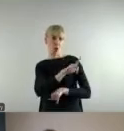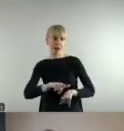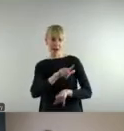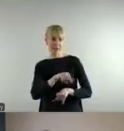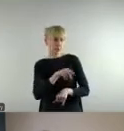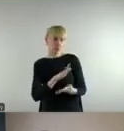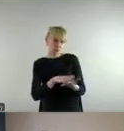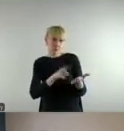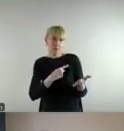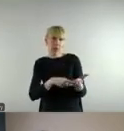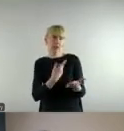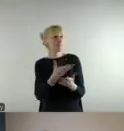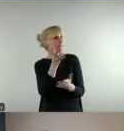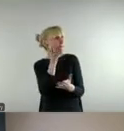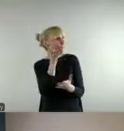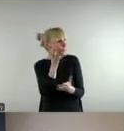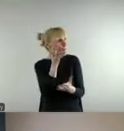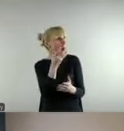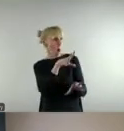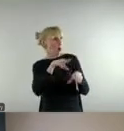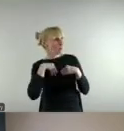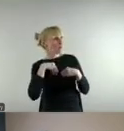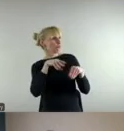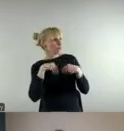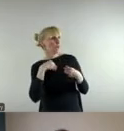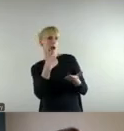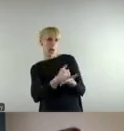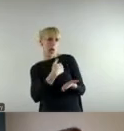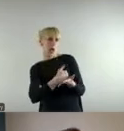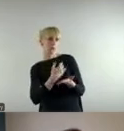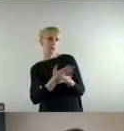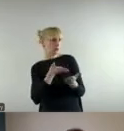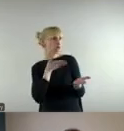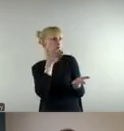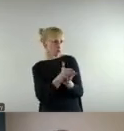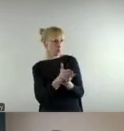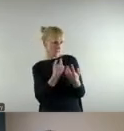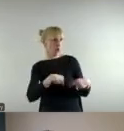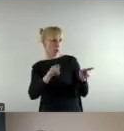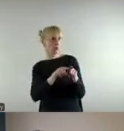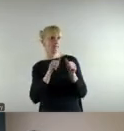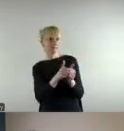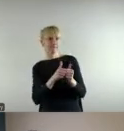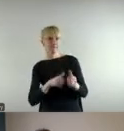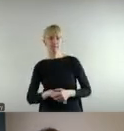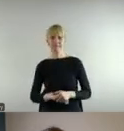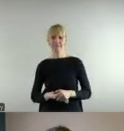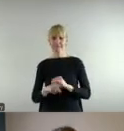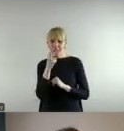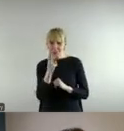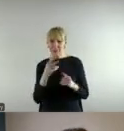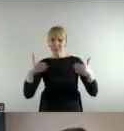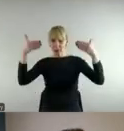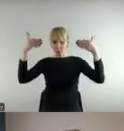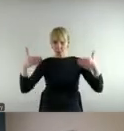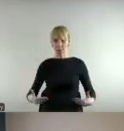advice and follow it. And here's a picture with me holding an information stand at the local mall, together